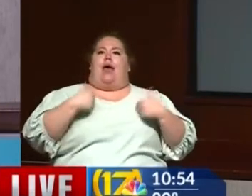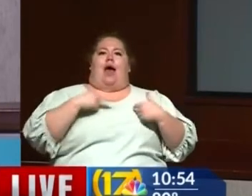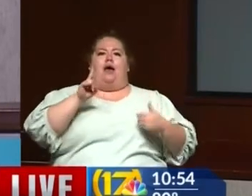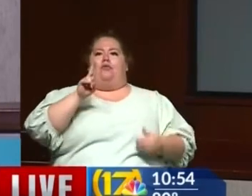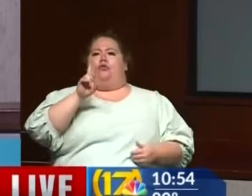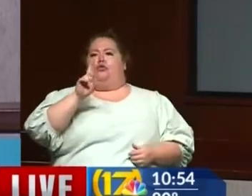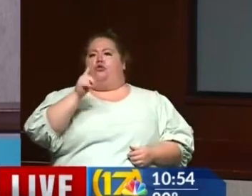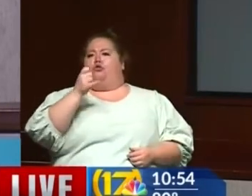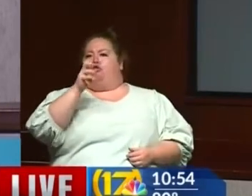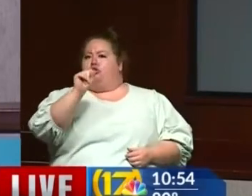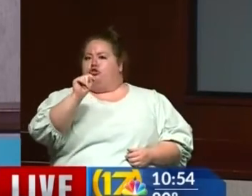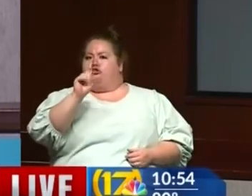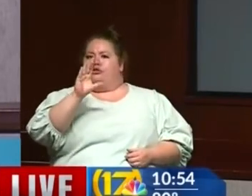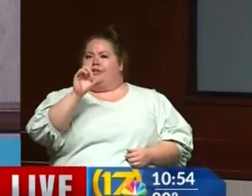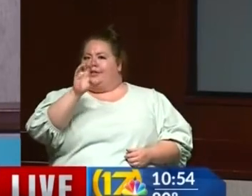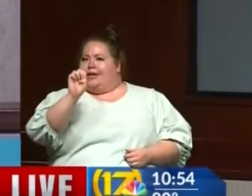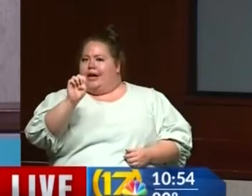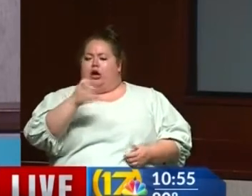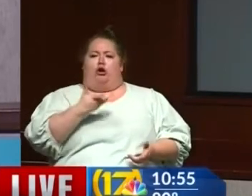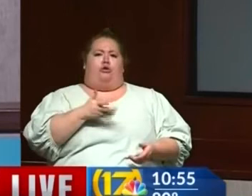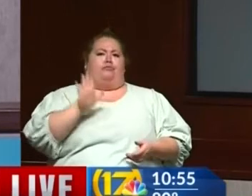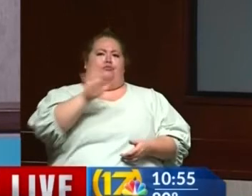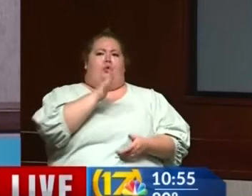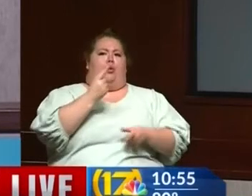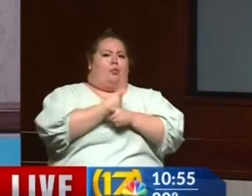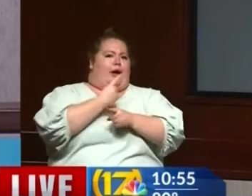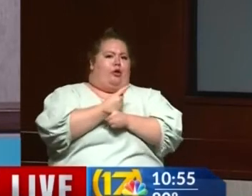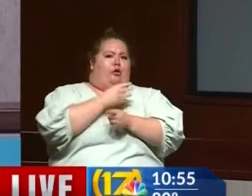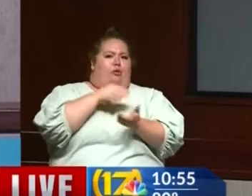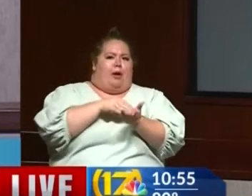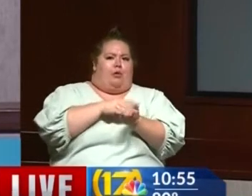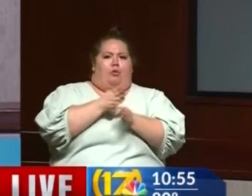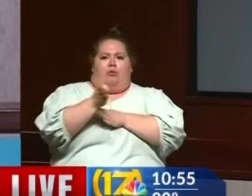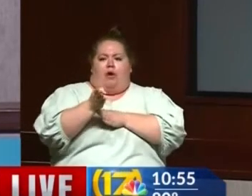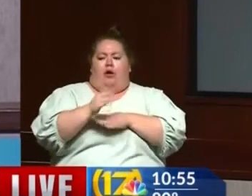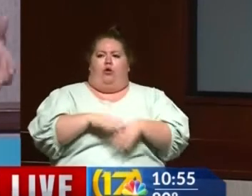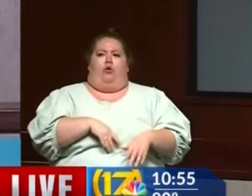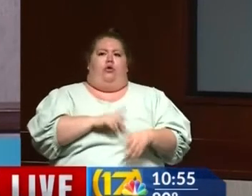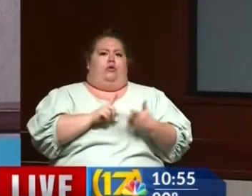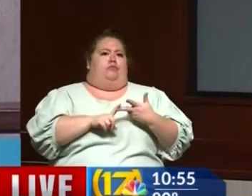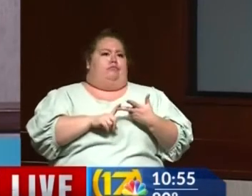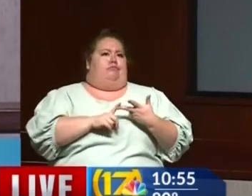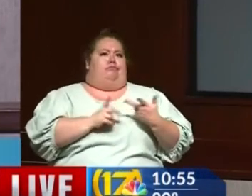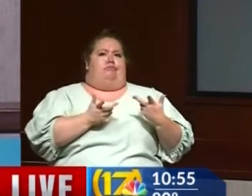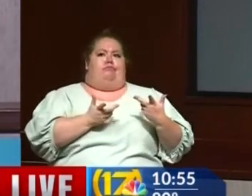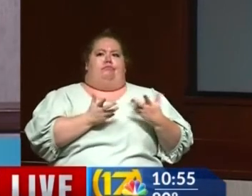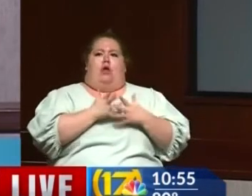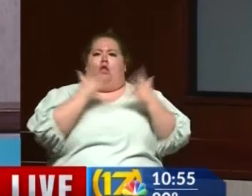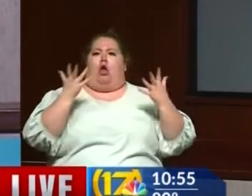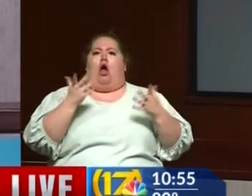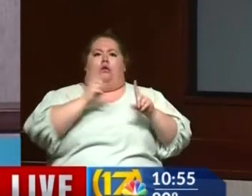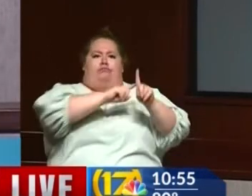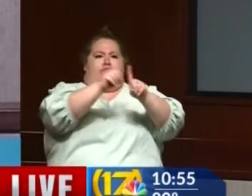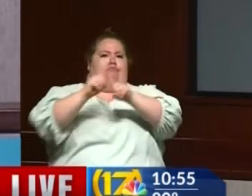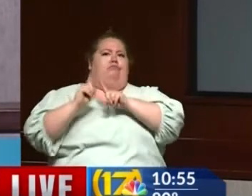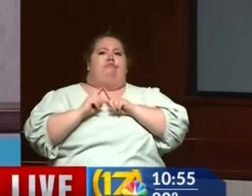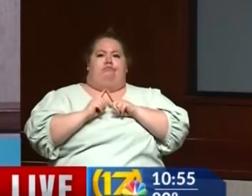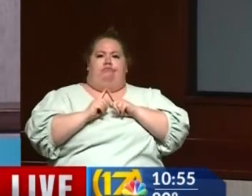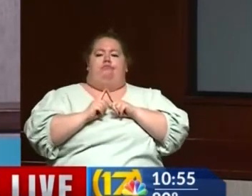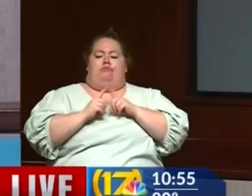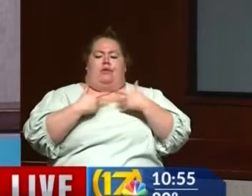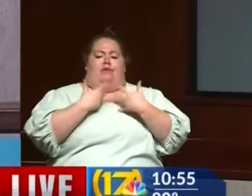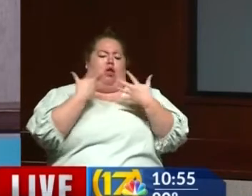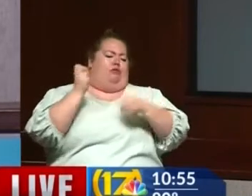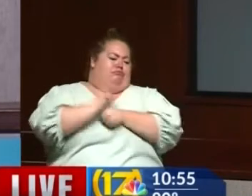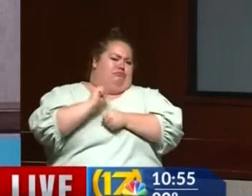cares and those through your regular medical provider. And behind that, there was a lot of work done to make sure